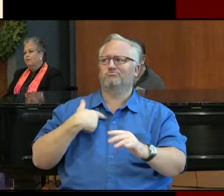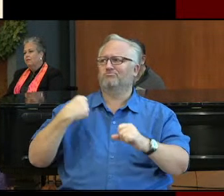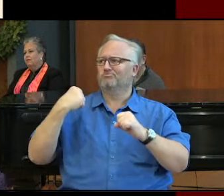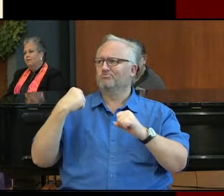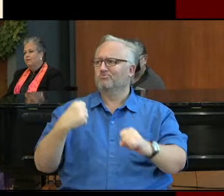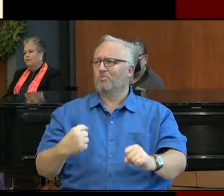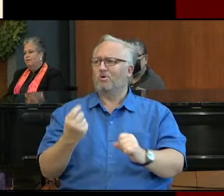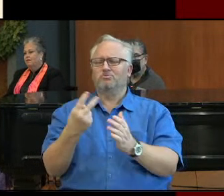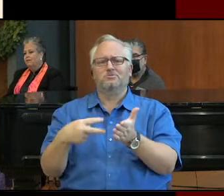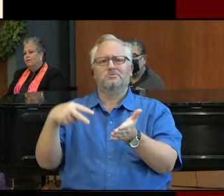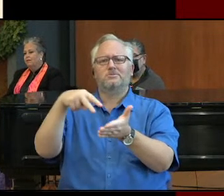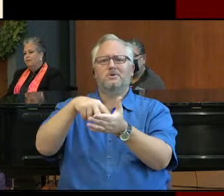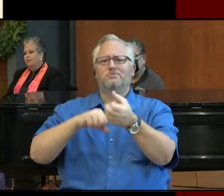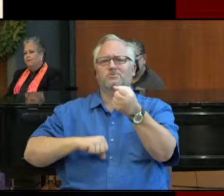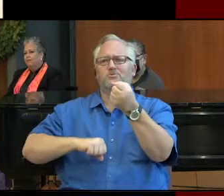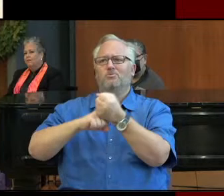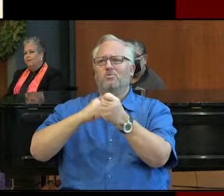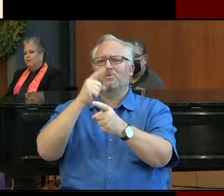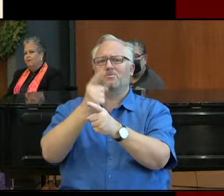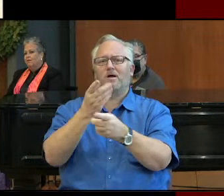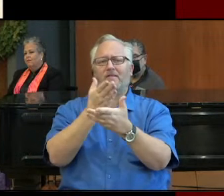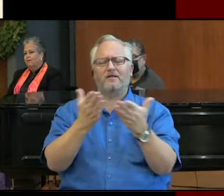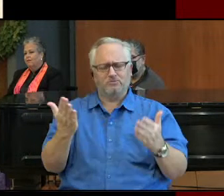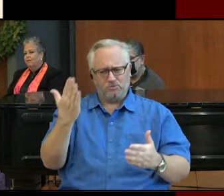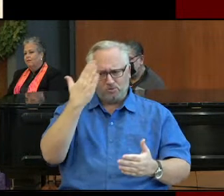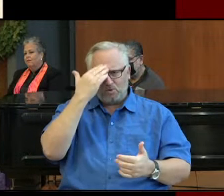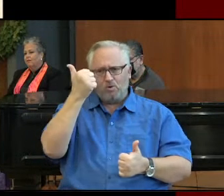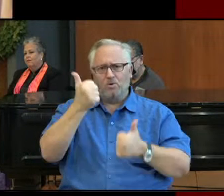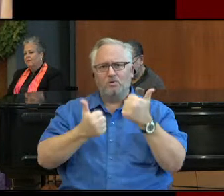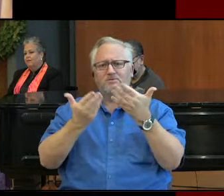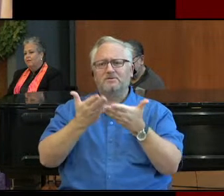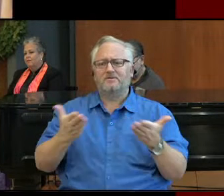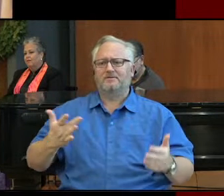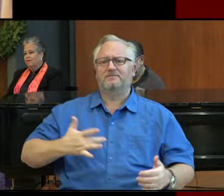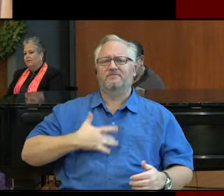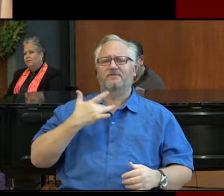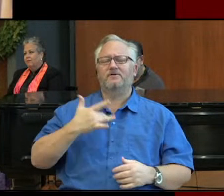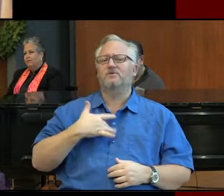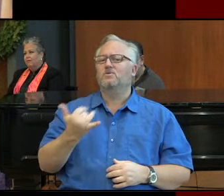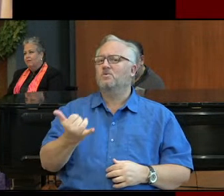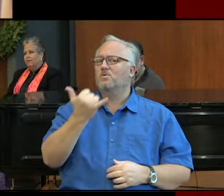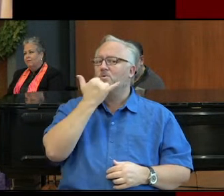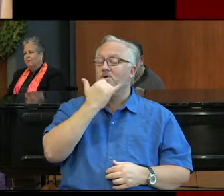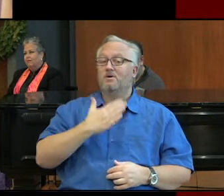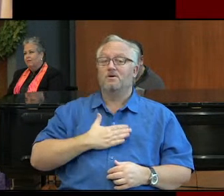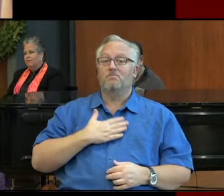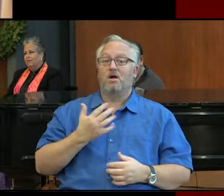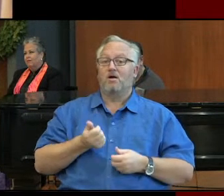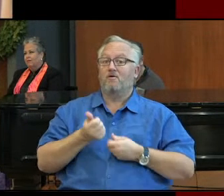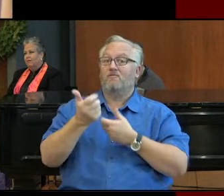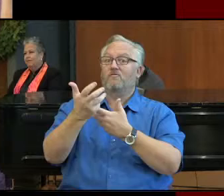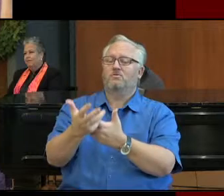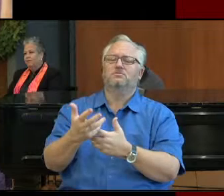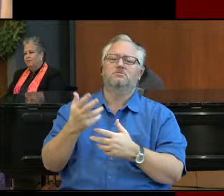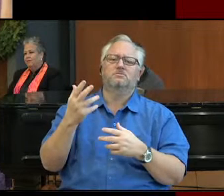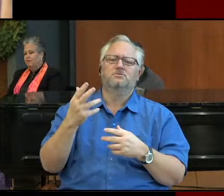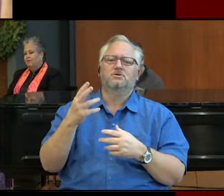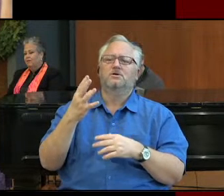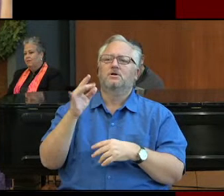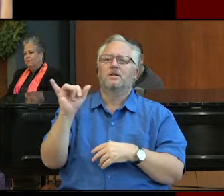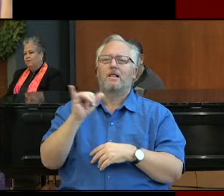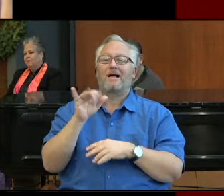stand up for what's right and to know what feels wrong. My voice is a rainbow after the